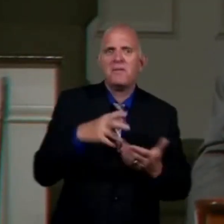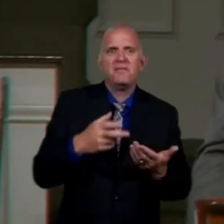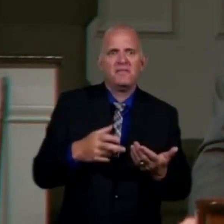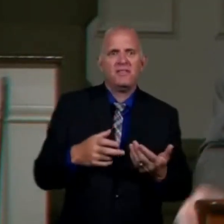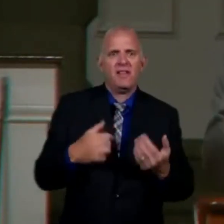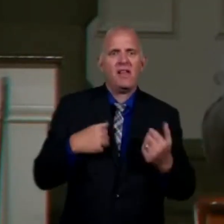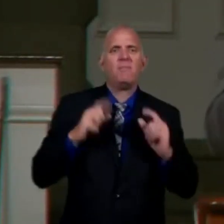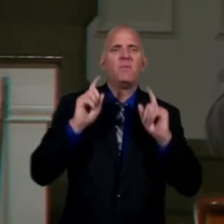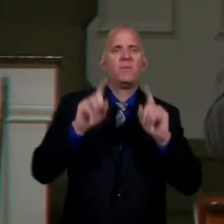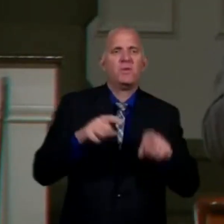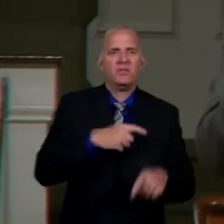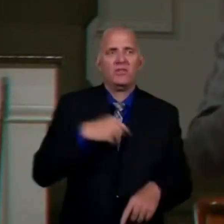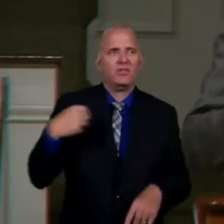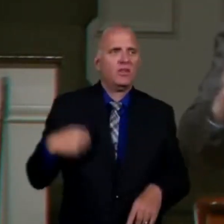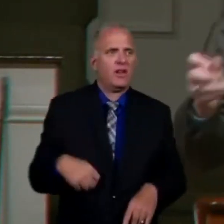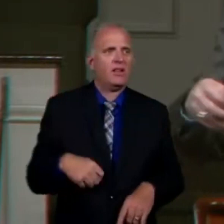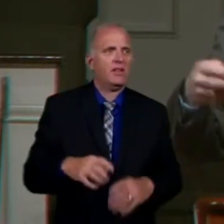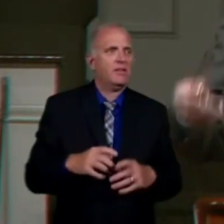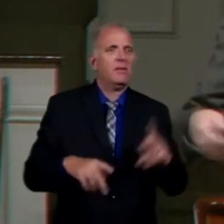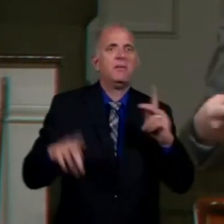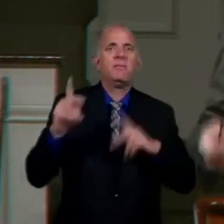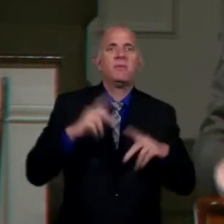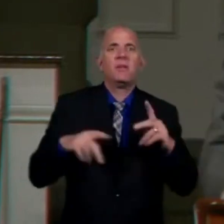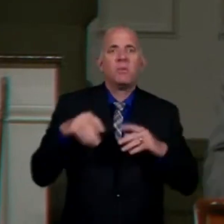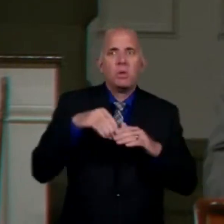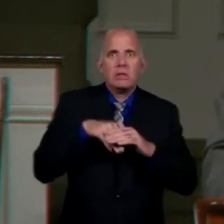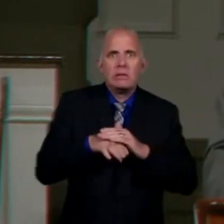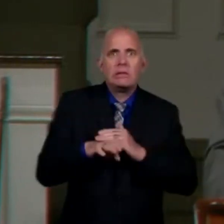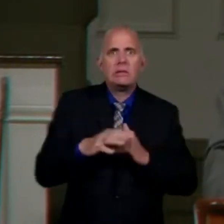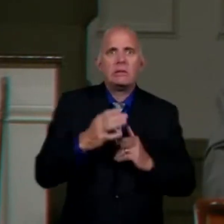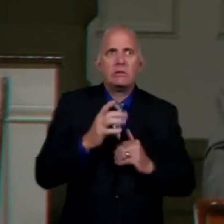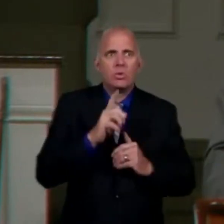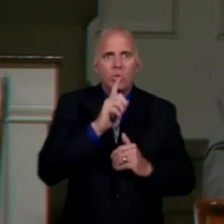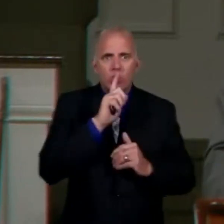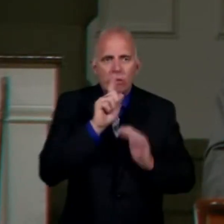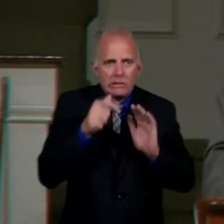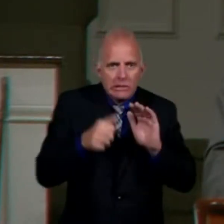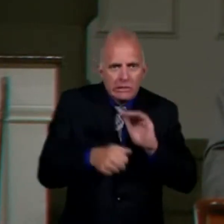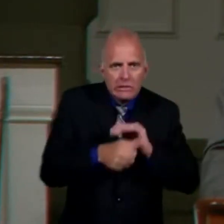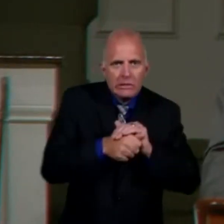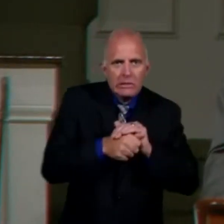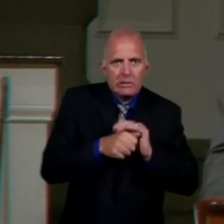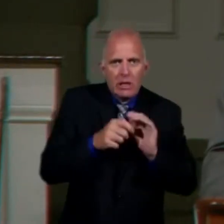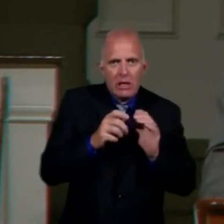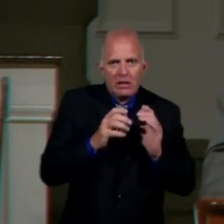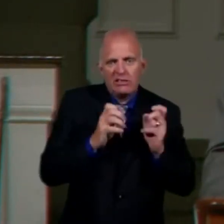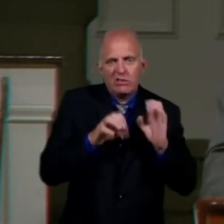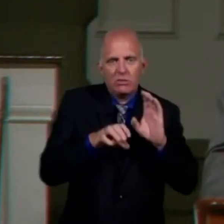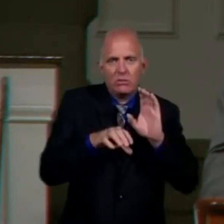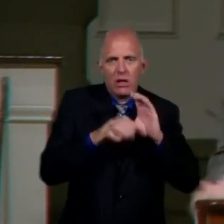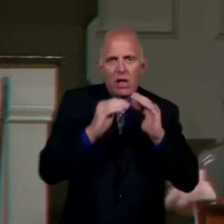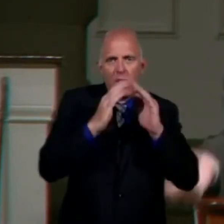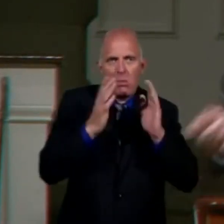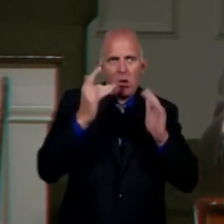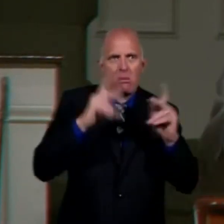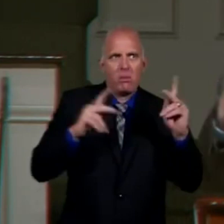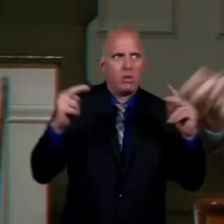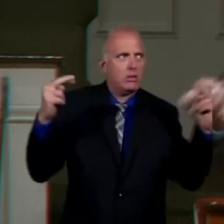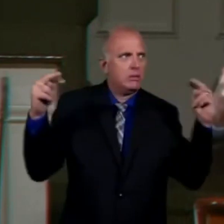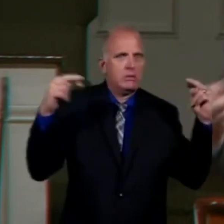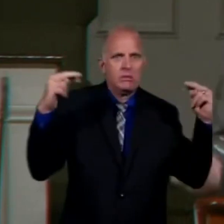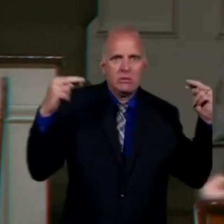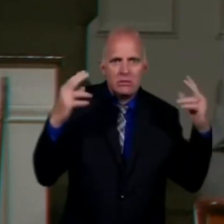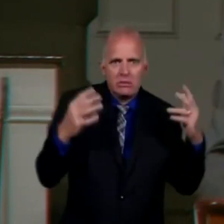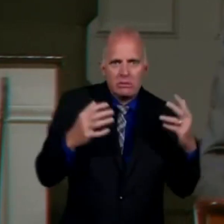where people are coming in. They have to trickle into the house church. because they can't be seen by people, and people